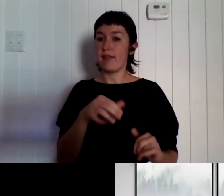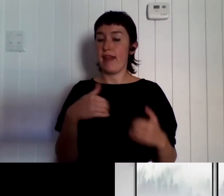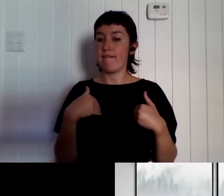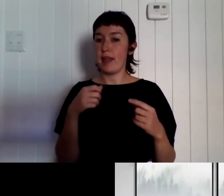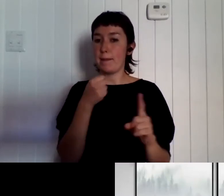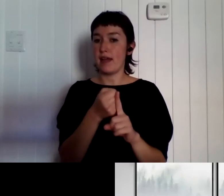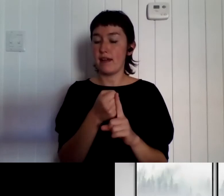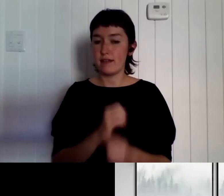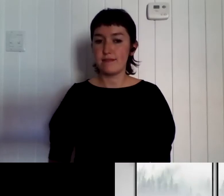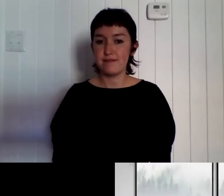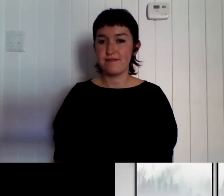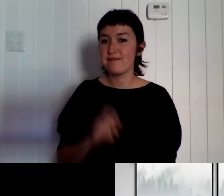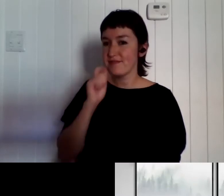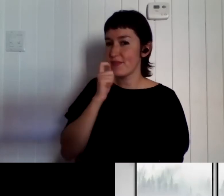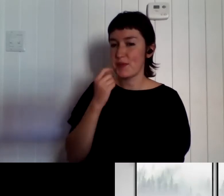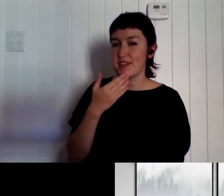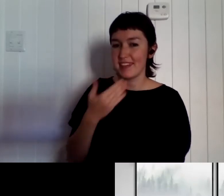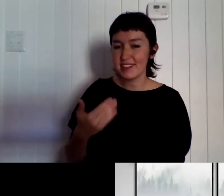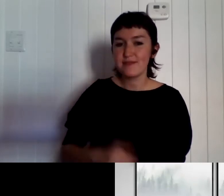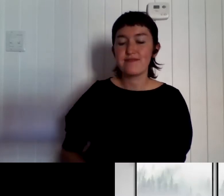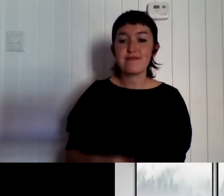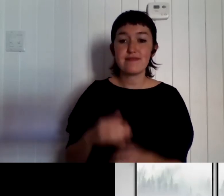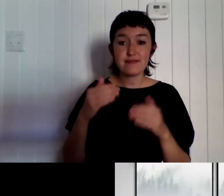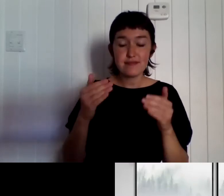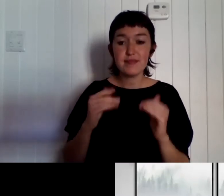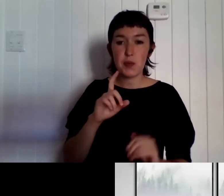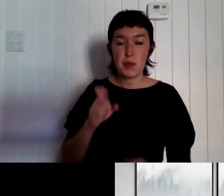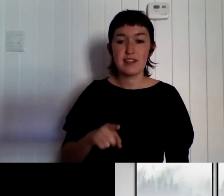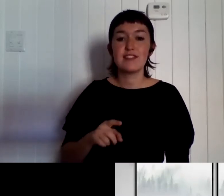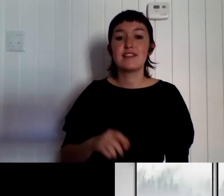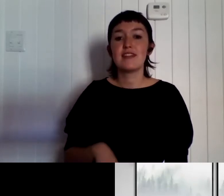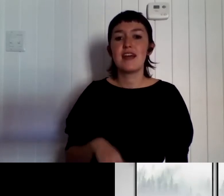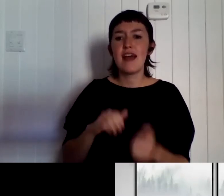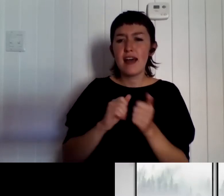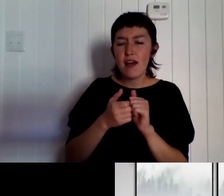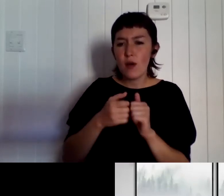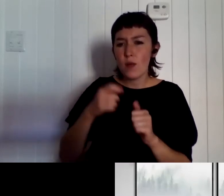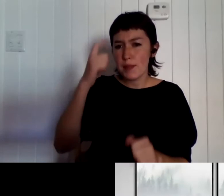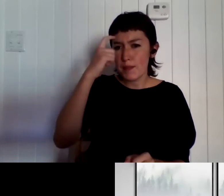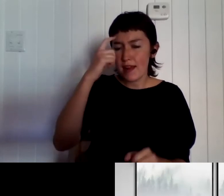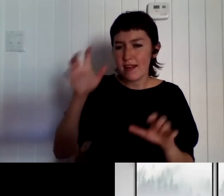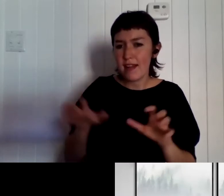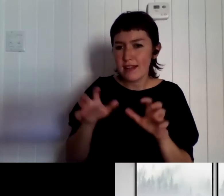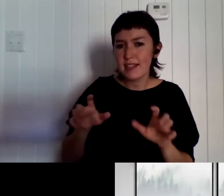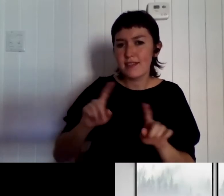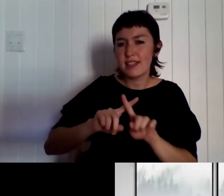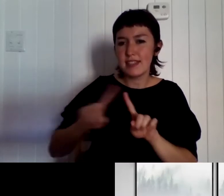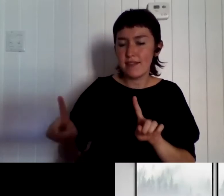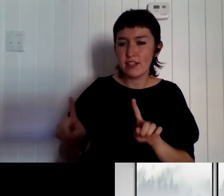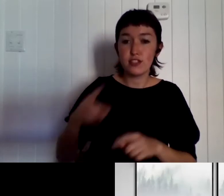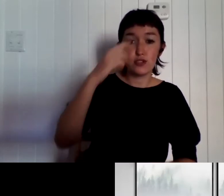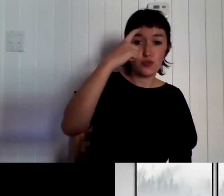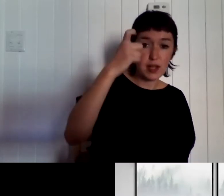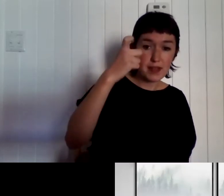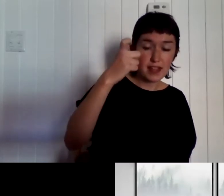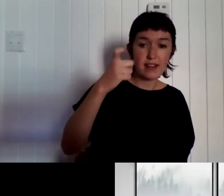next question is from Jensert. How does brain activity differ when you're dreaming versus when you're awake? And what conclusions